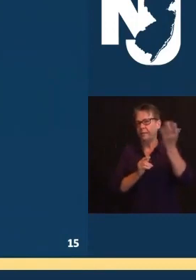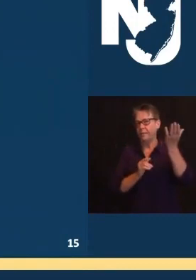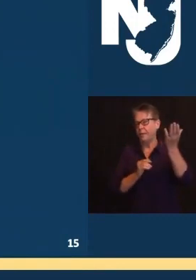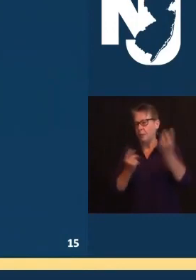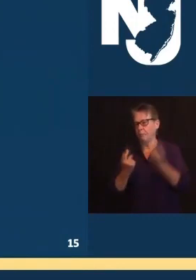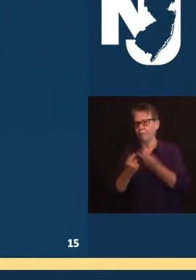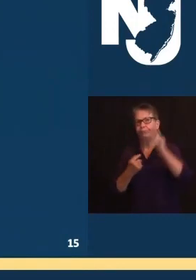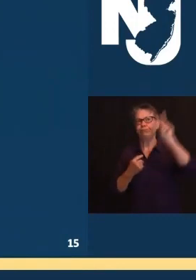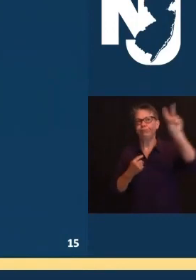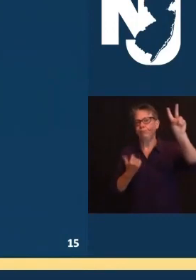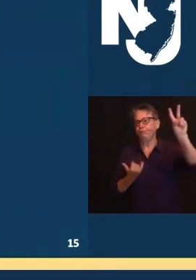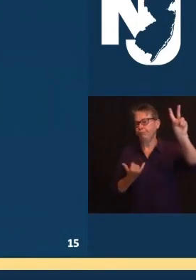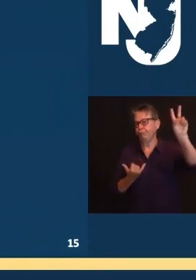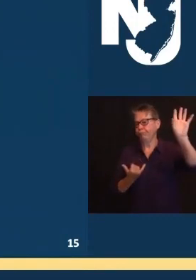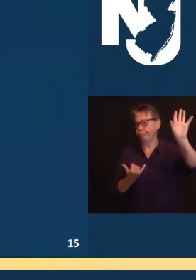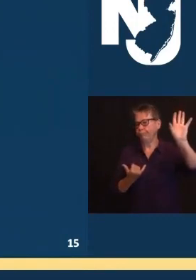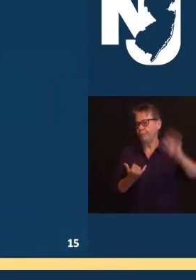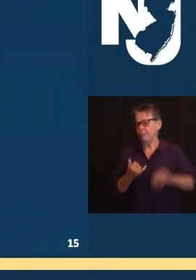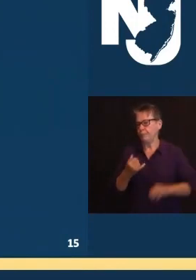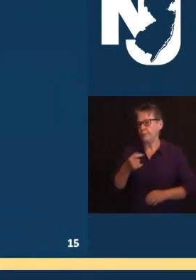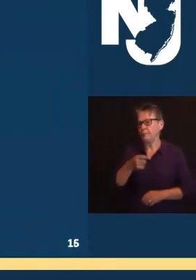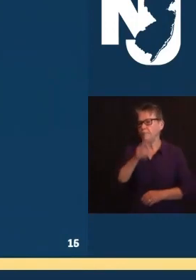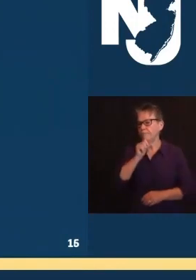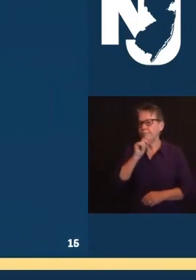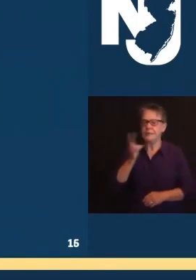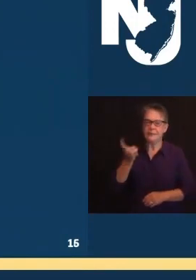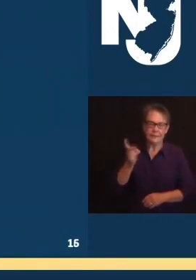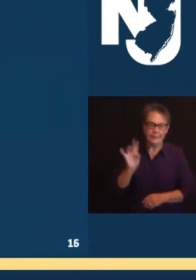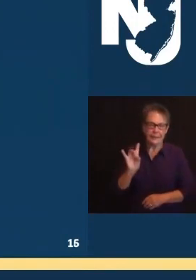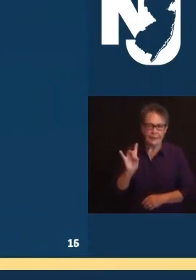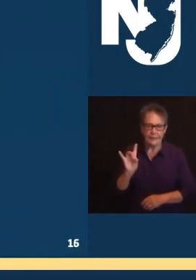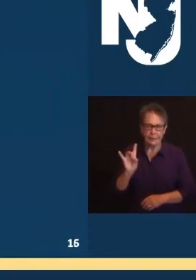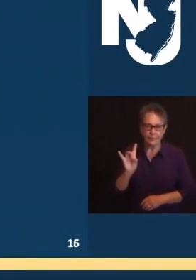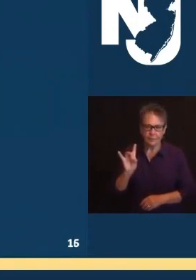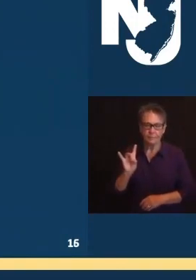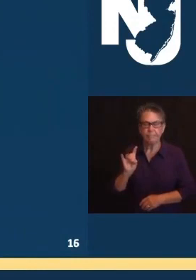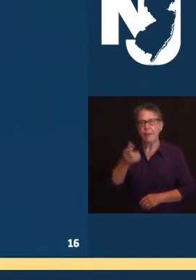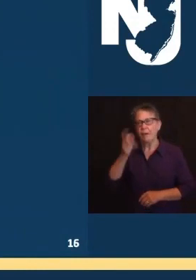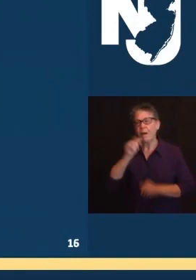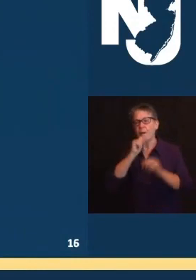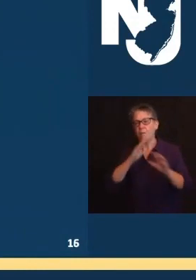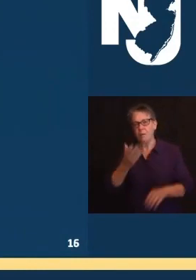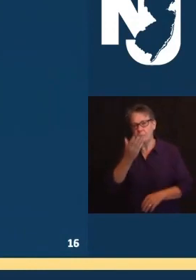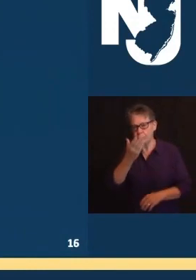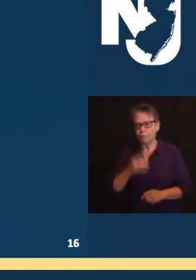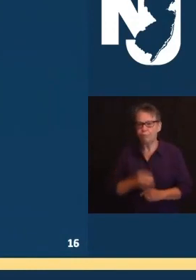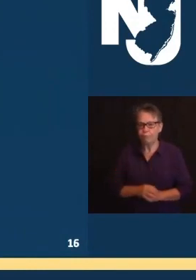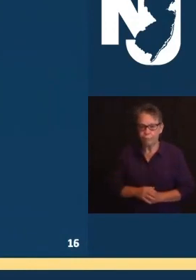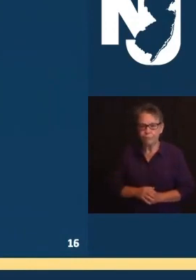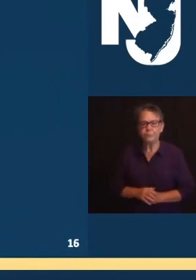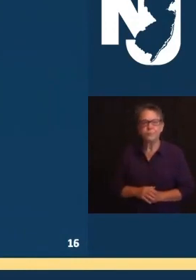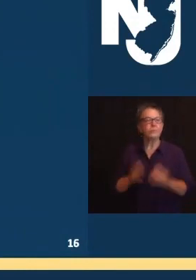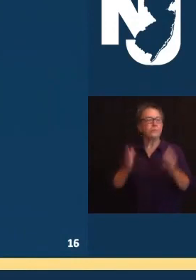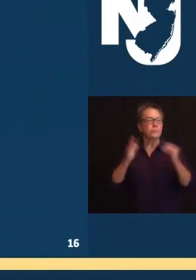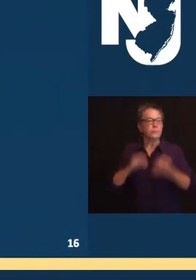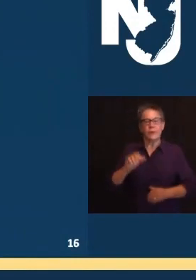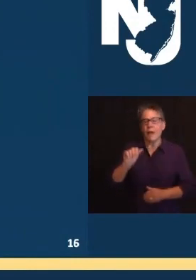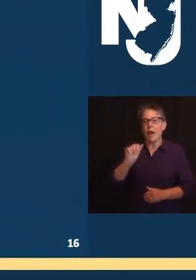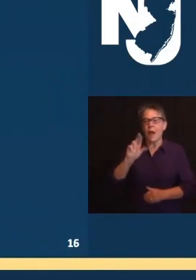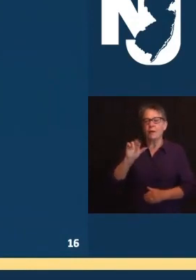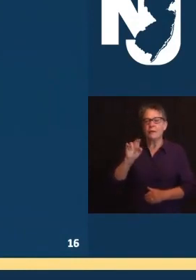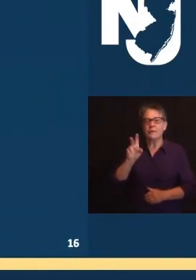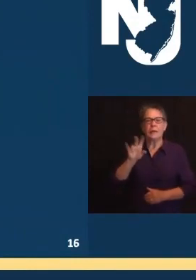bless and watch over him and his family. Next up, we remember Araceli Danilowitz. Sally,